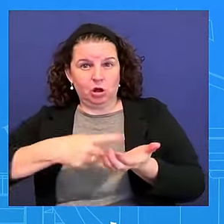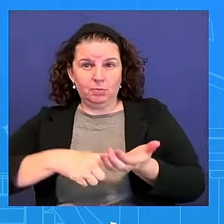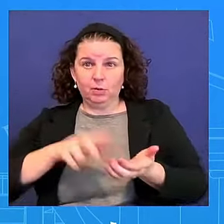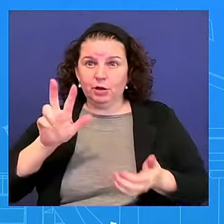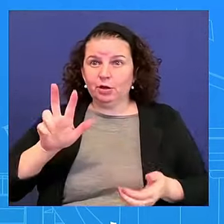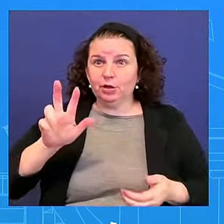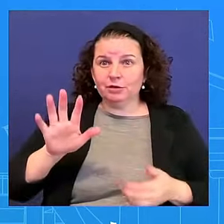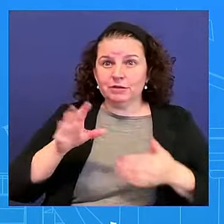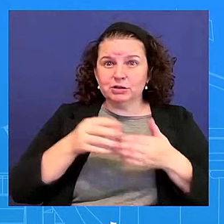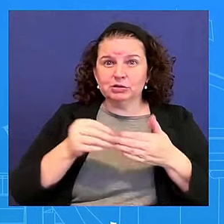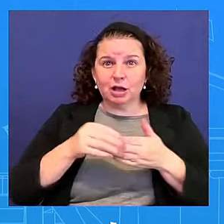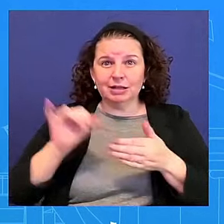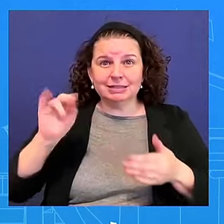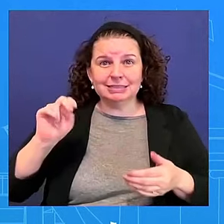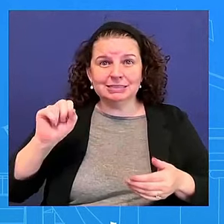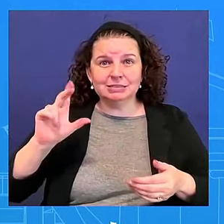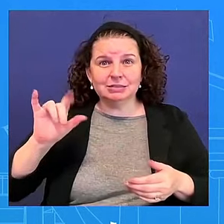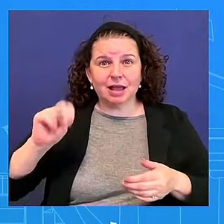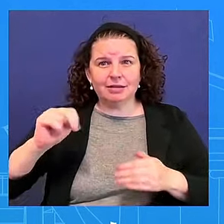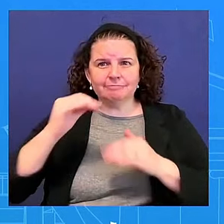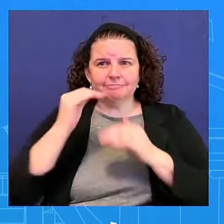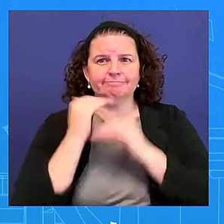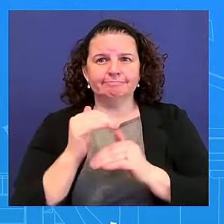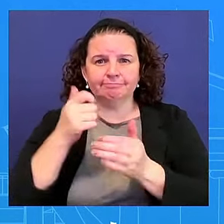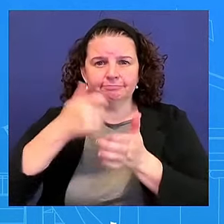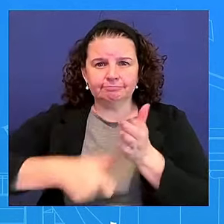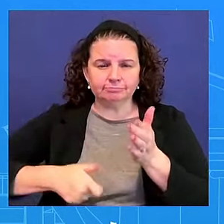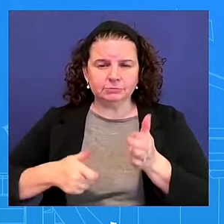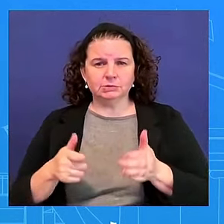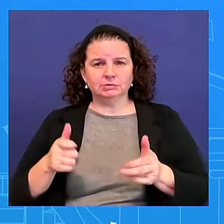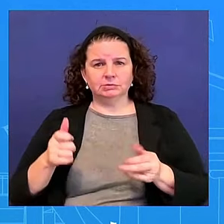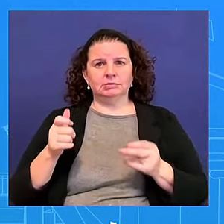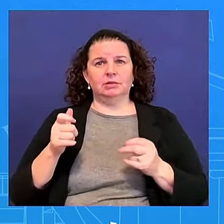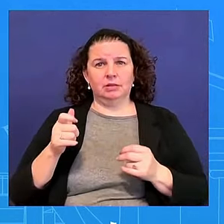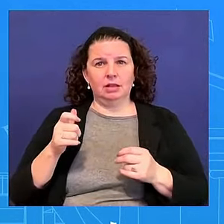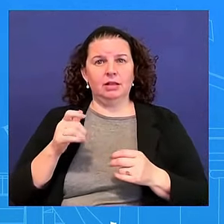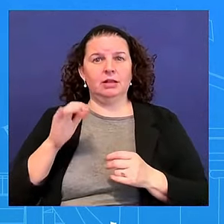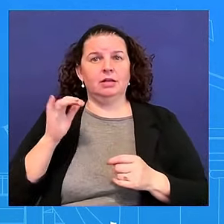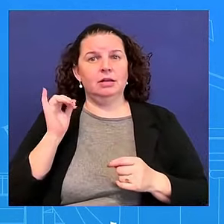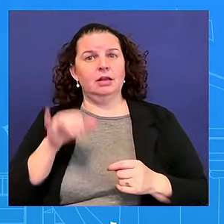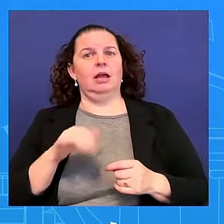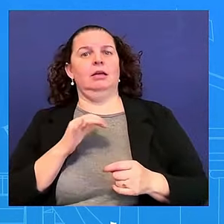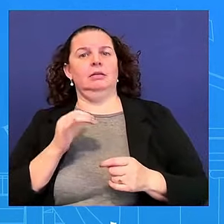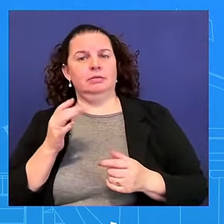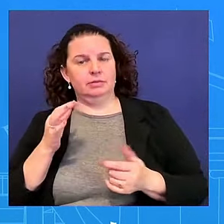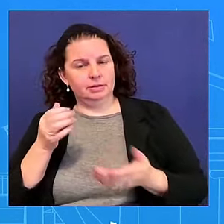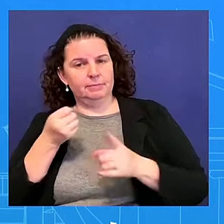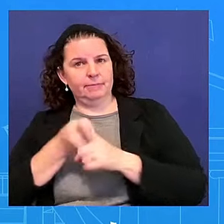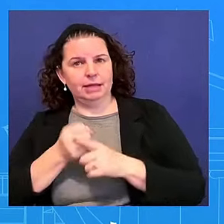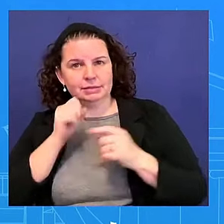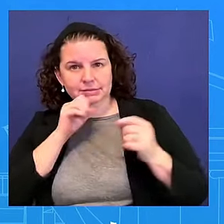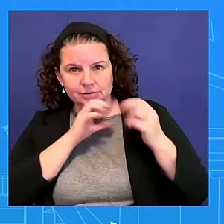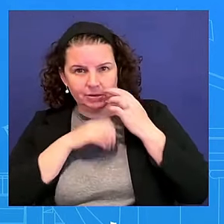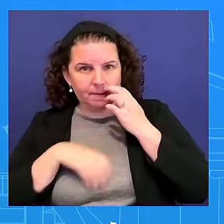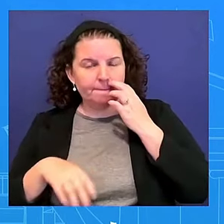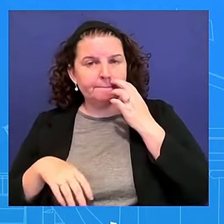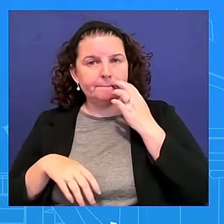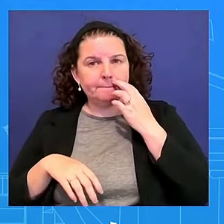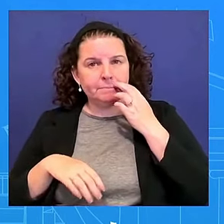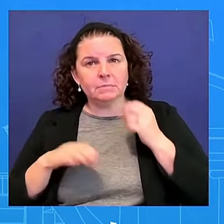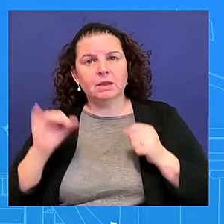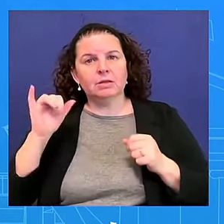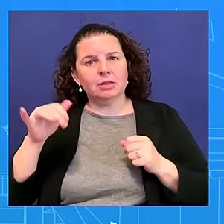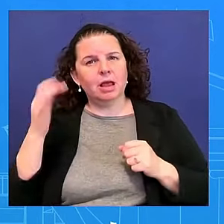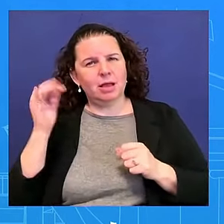we were able to get that done because of a very important piece of legislation that we moved